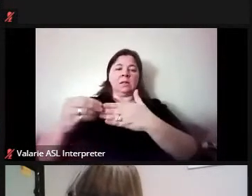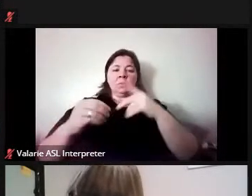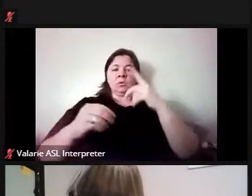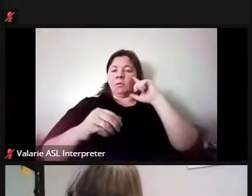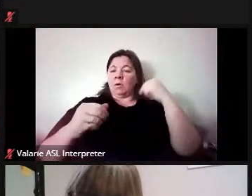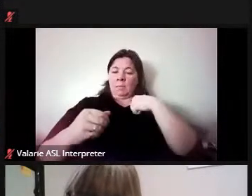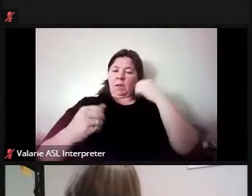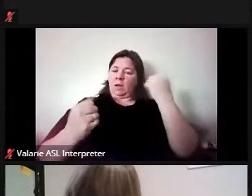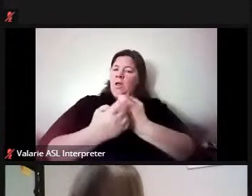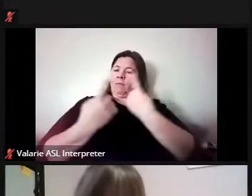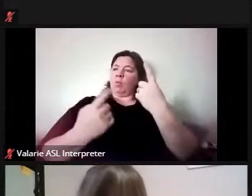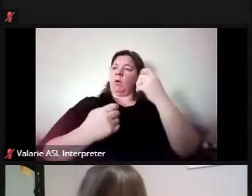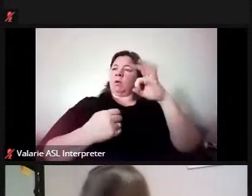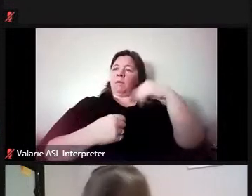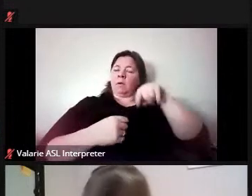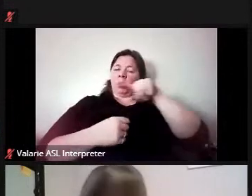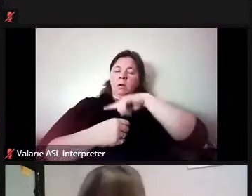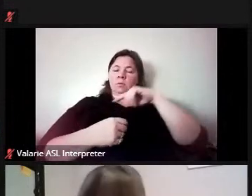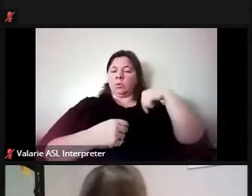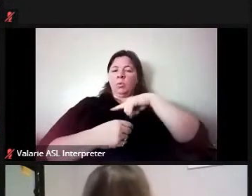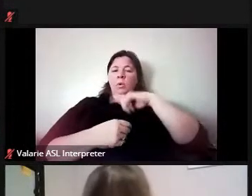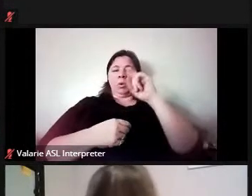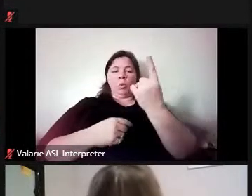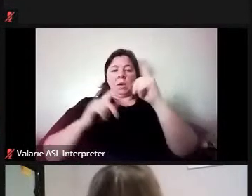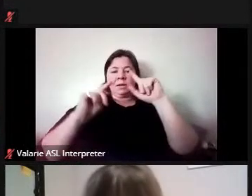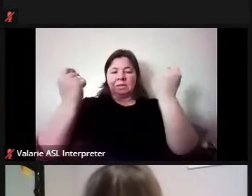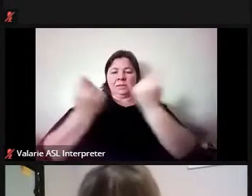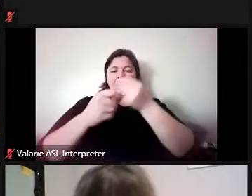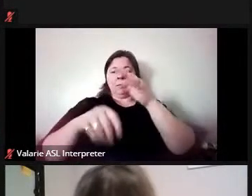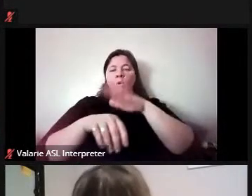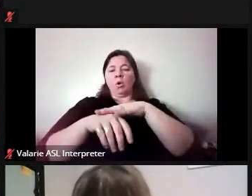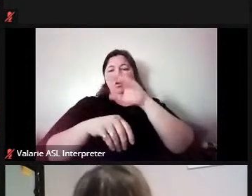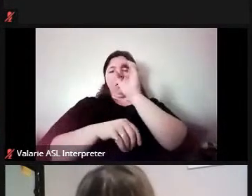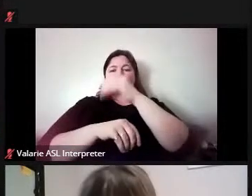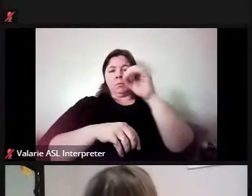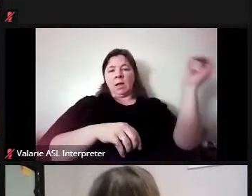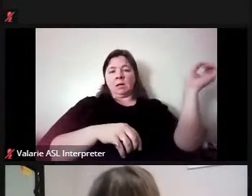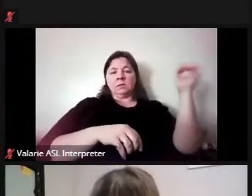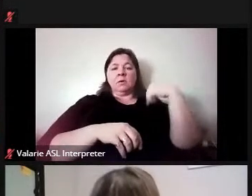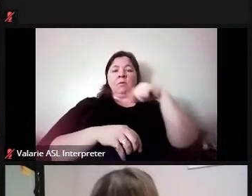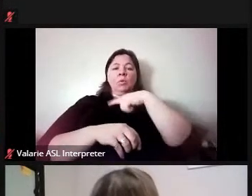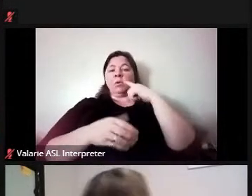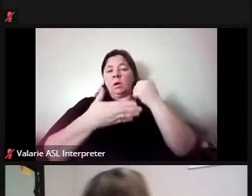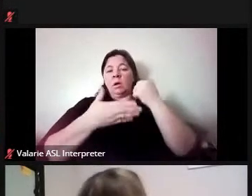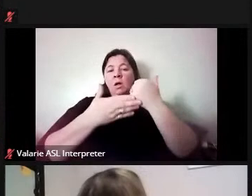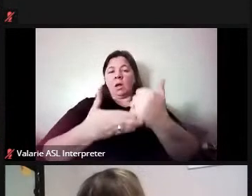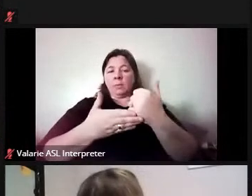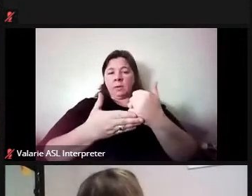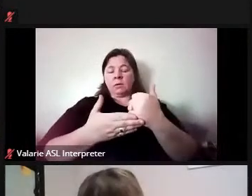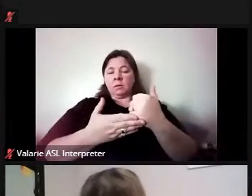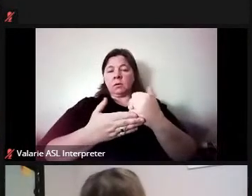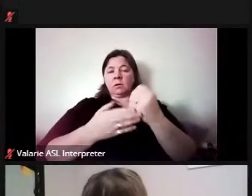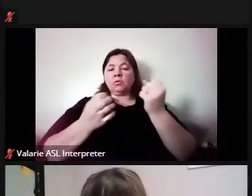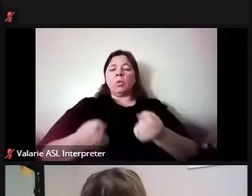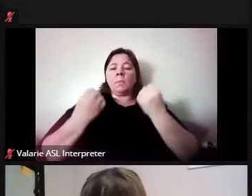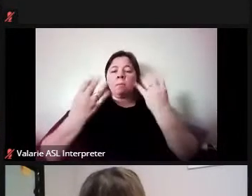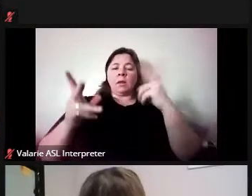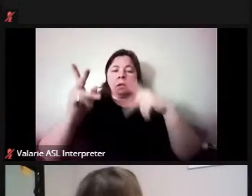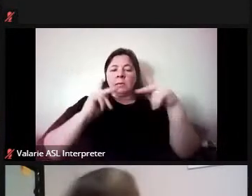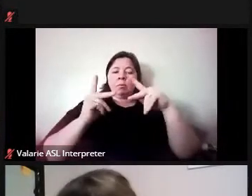every, but all of us, because we are just a one team in Onpassive. So we are actually helping so many